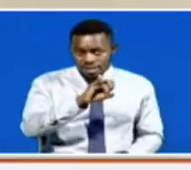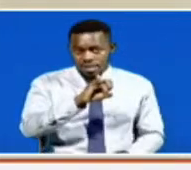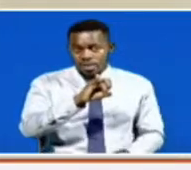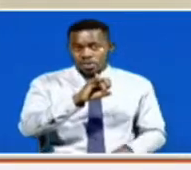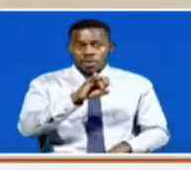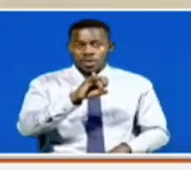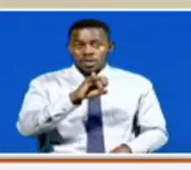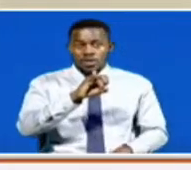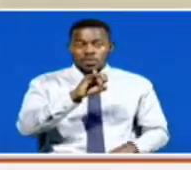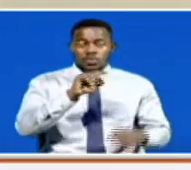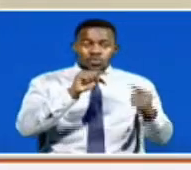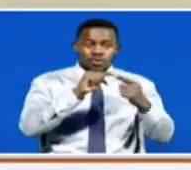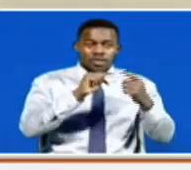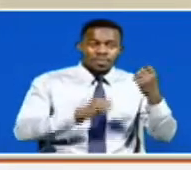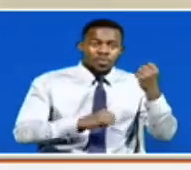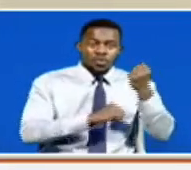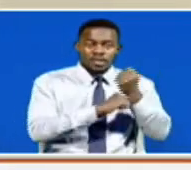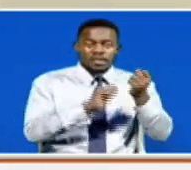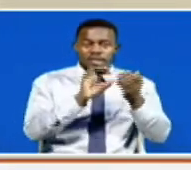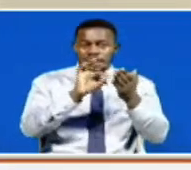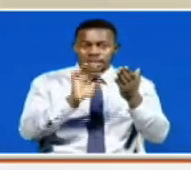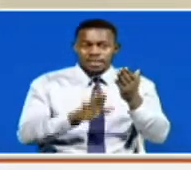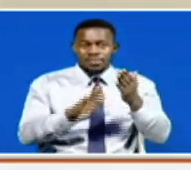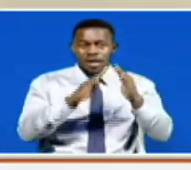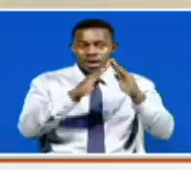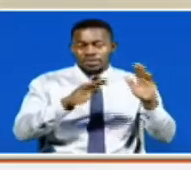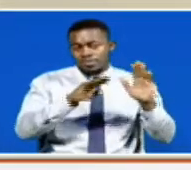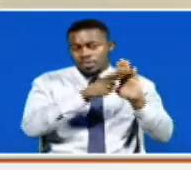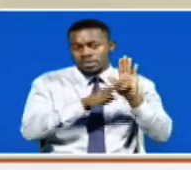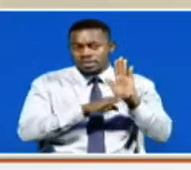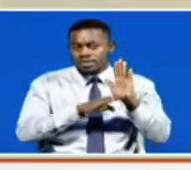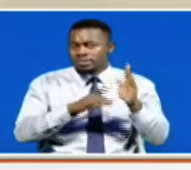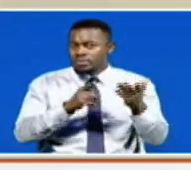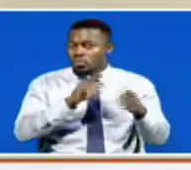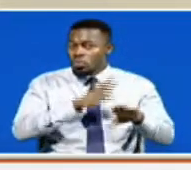the delivery of houses? The answer is yes, because where would